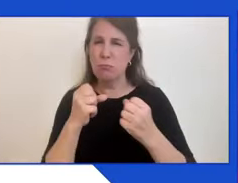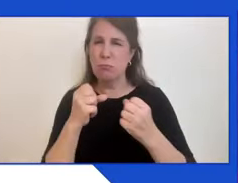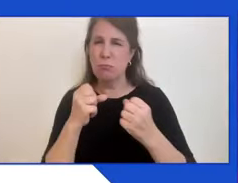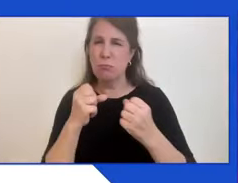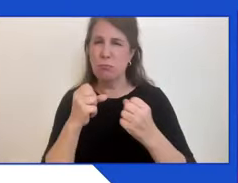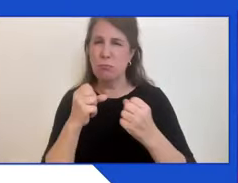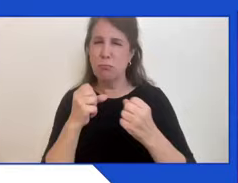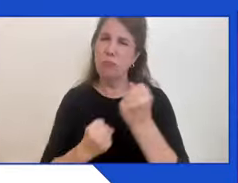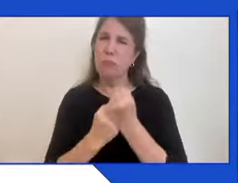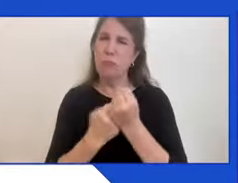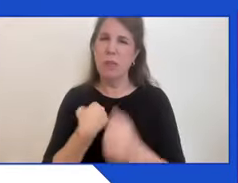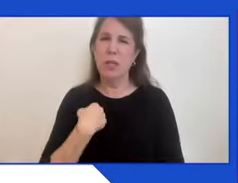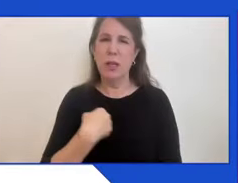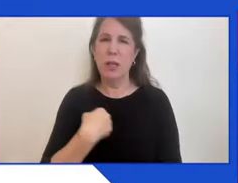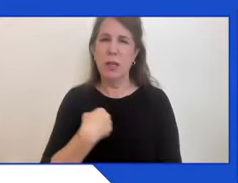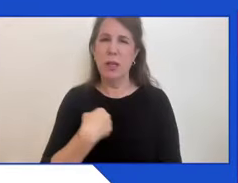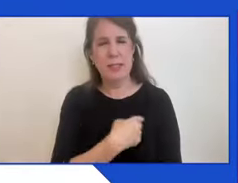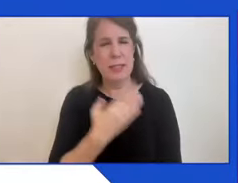support.